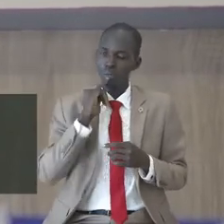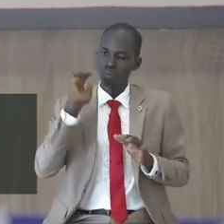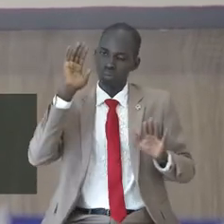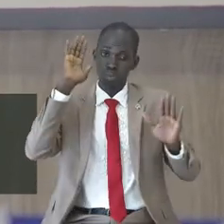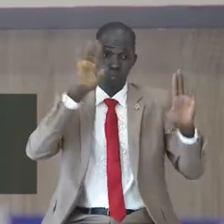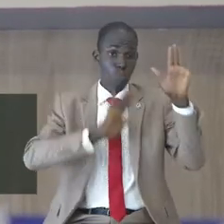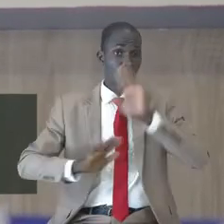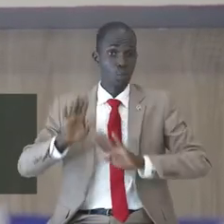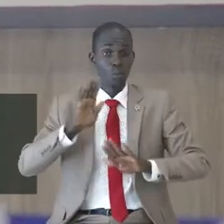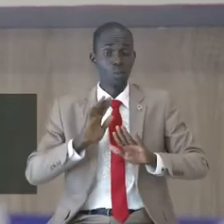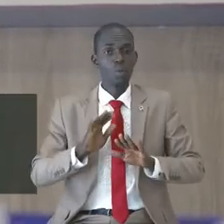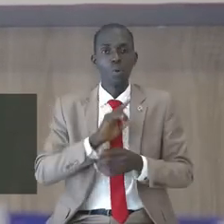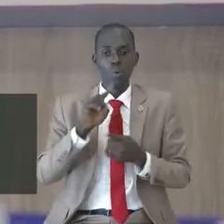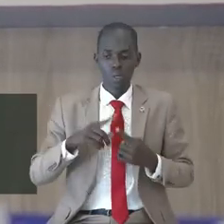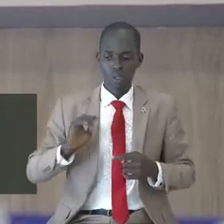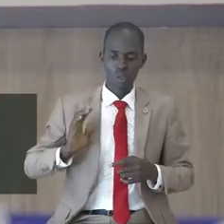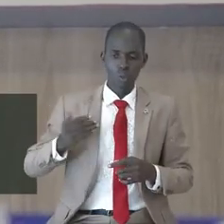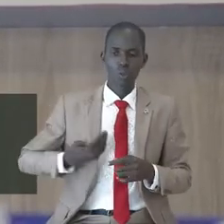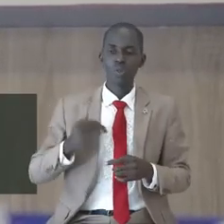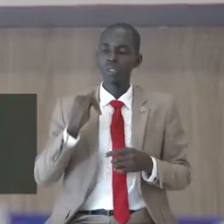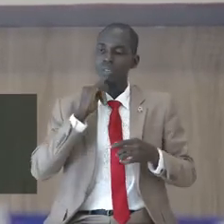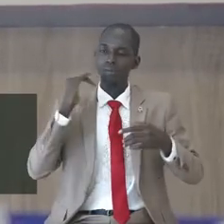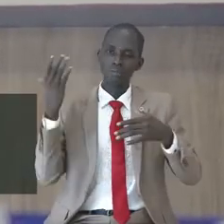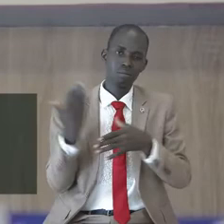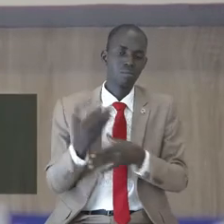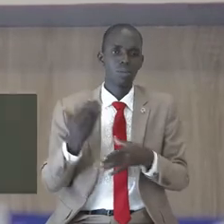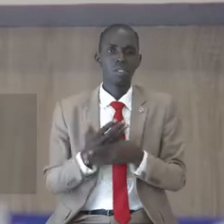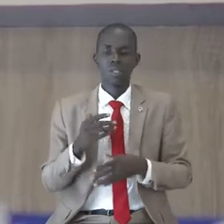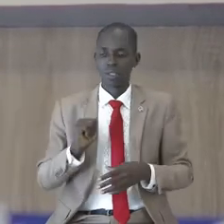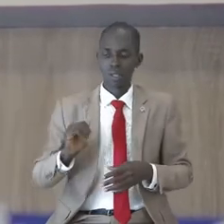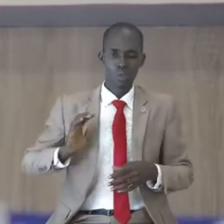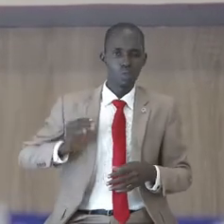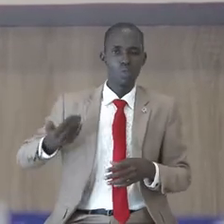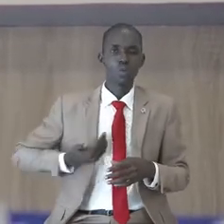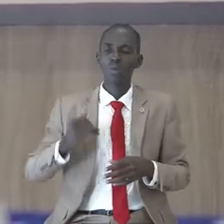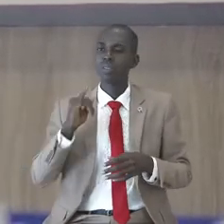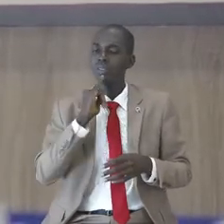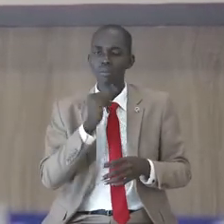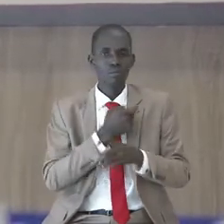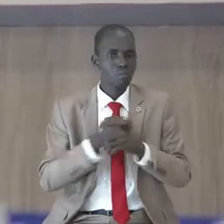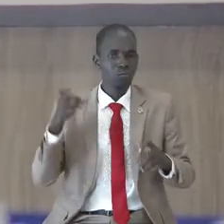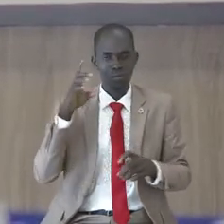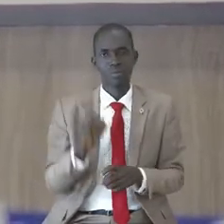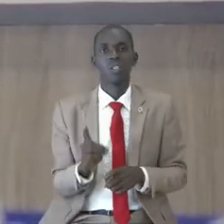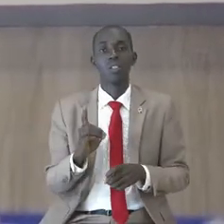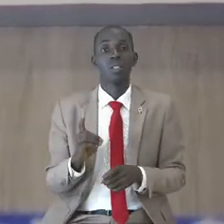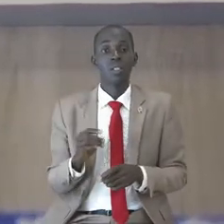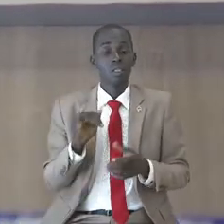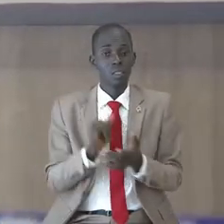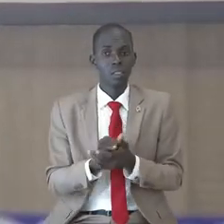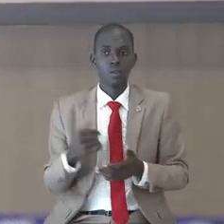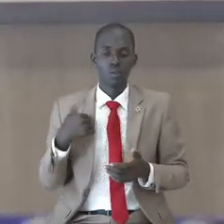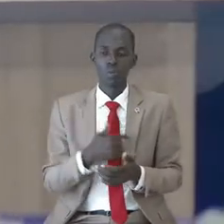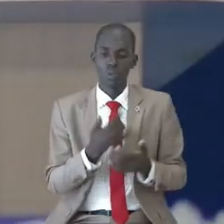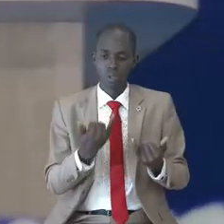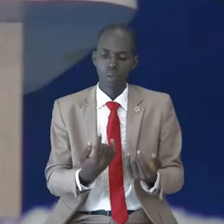soul traumatized, the soul tortured, the soul tormented, that will come to the